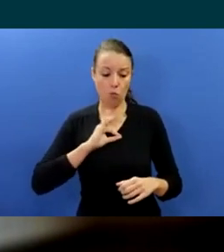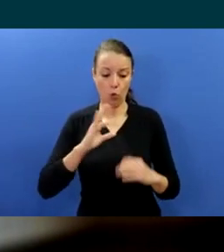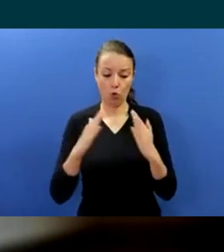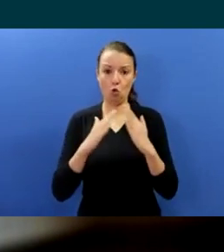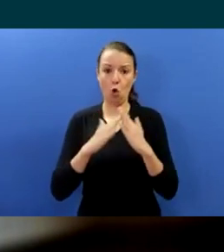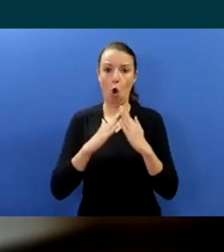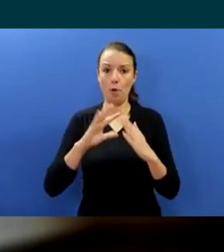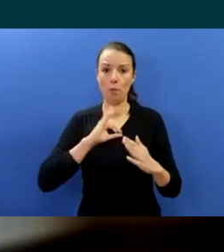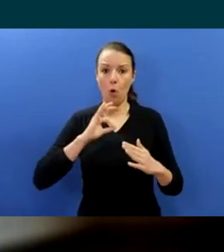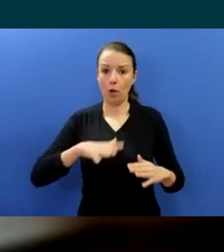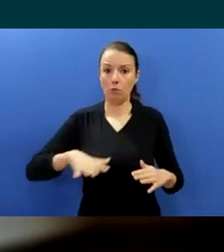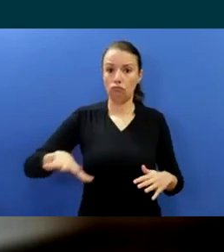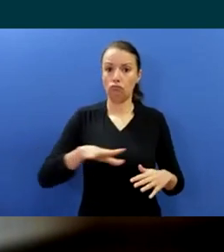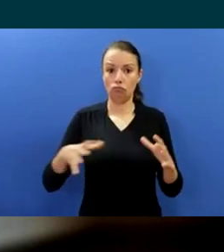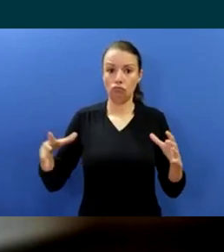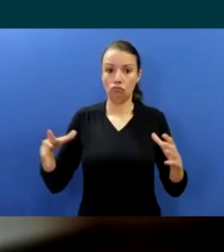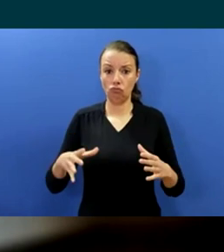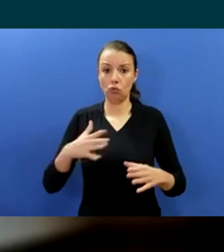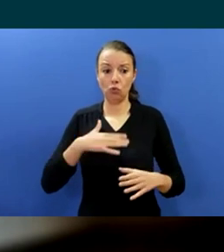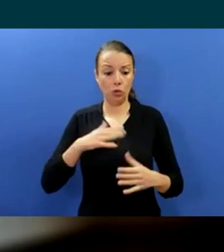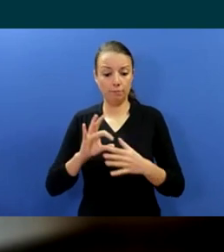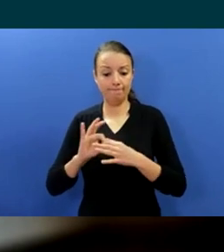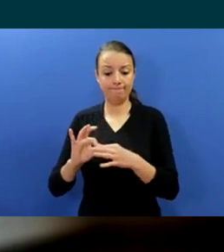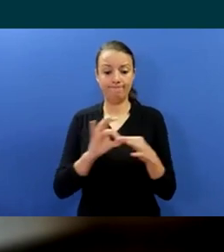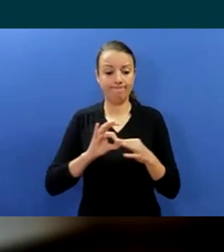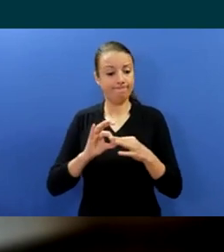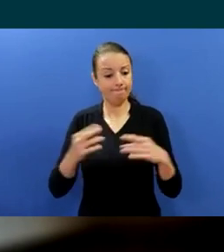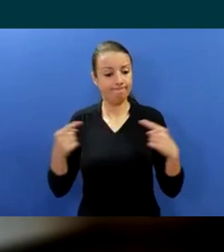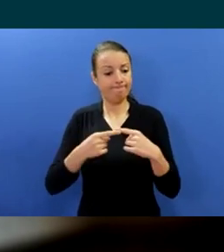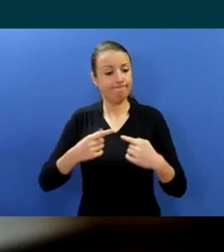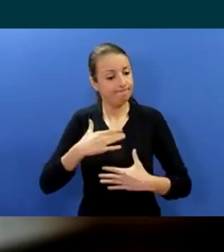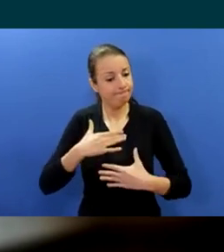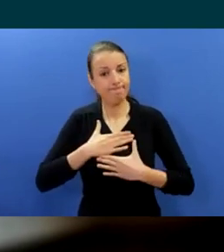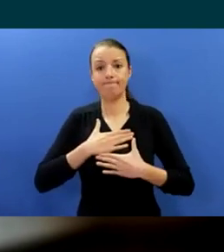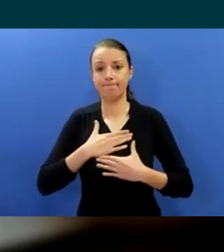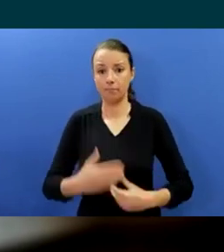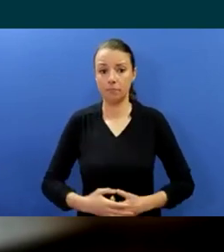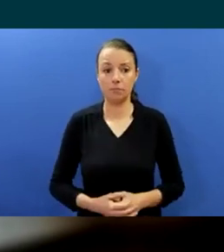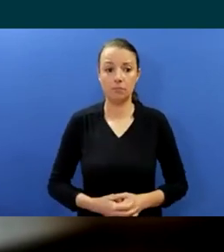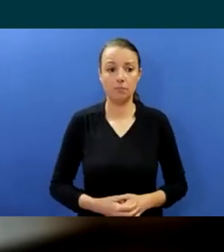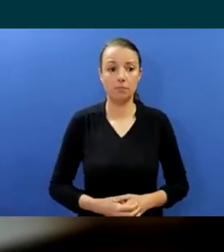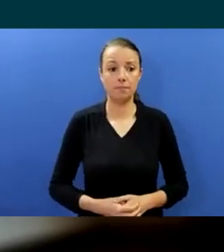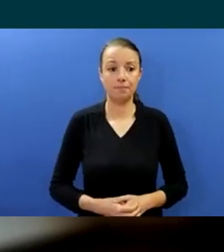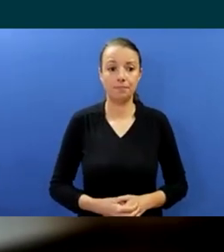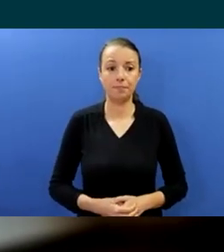belonging, and actually it can increase the well-being of